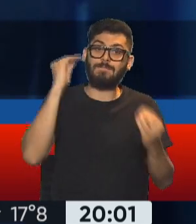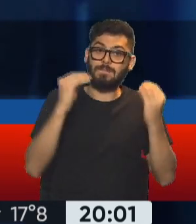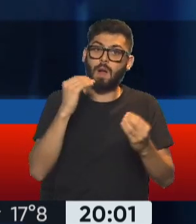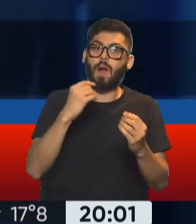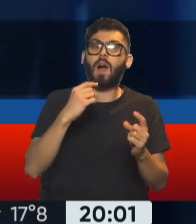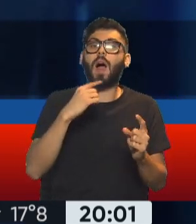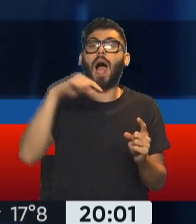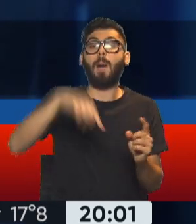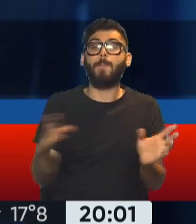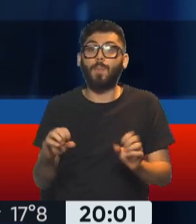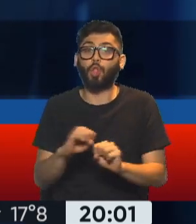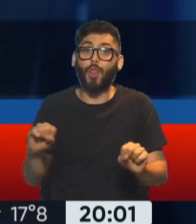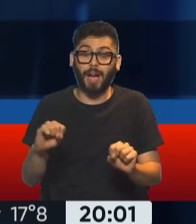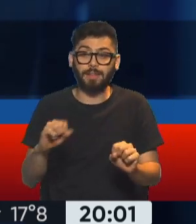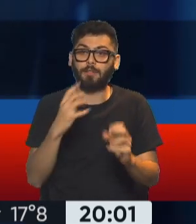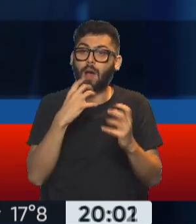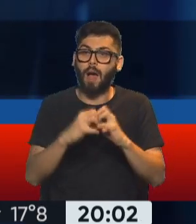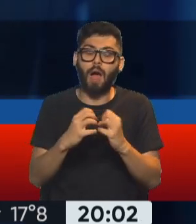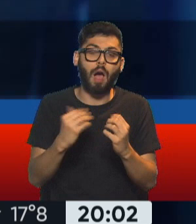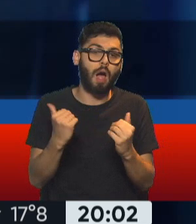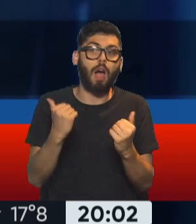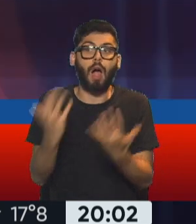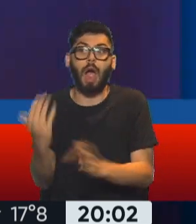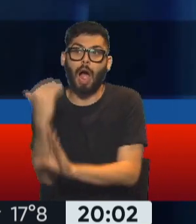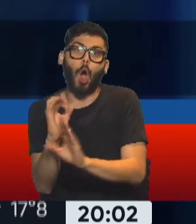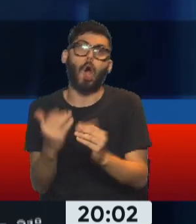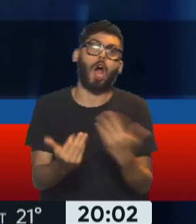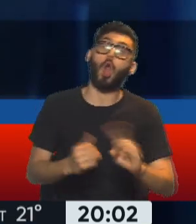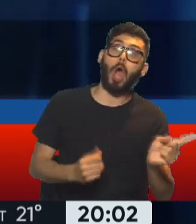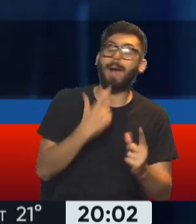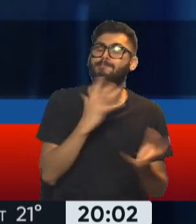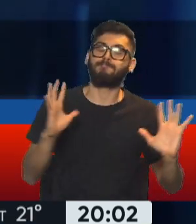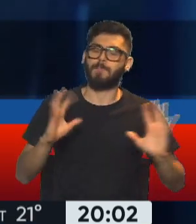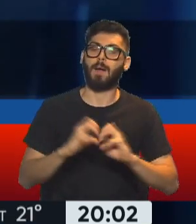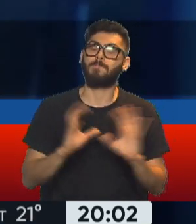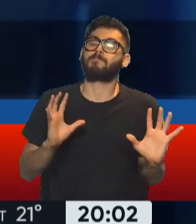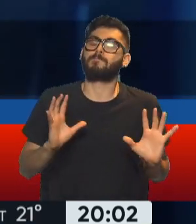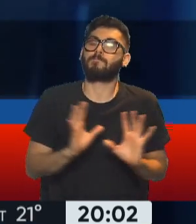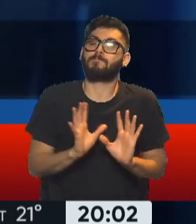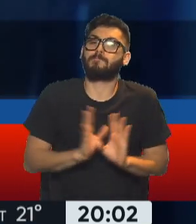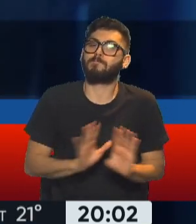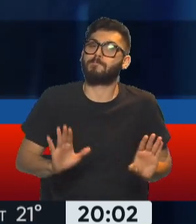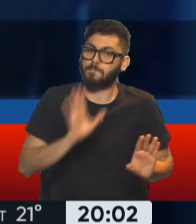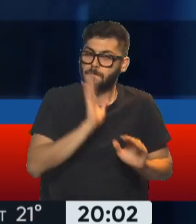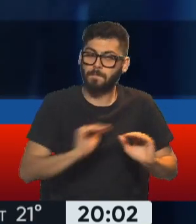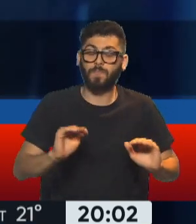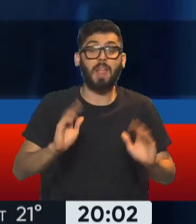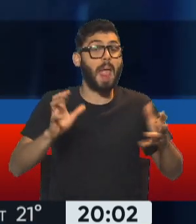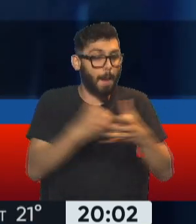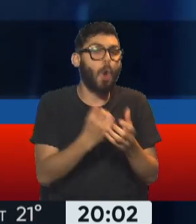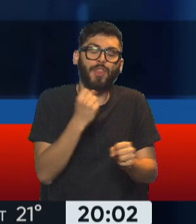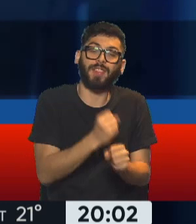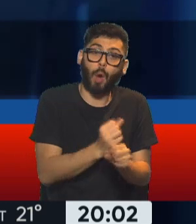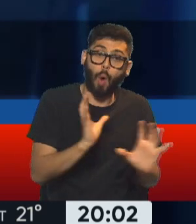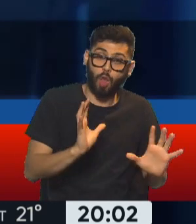not conclusive one way or another. Our teams are working, and